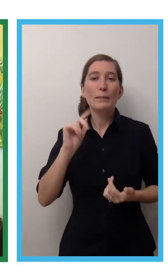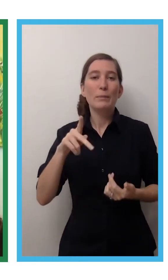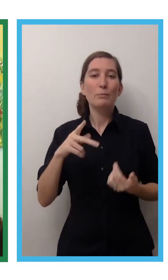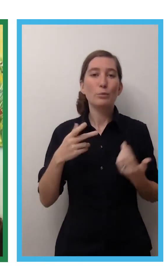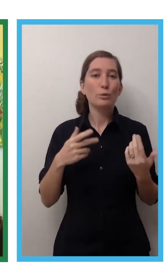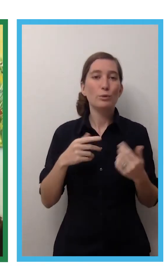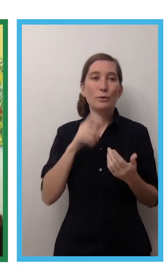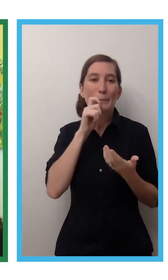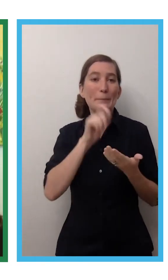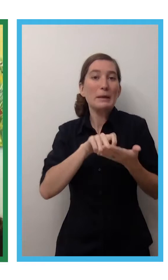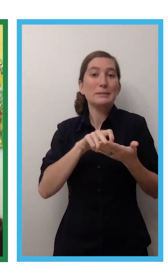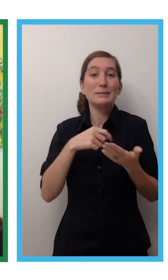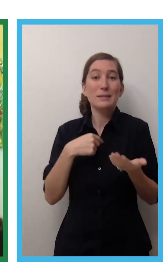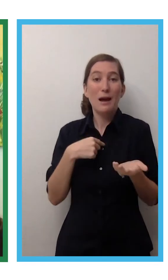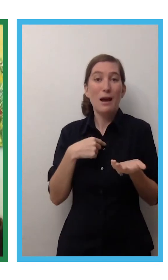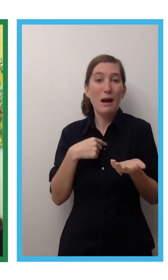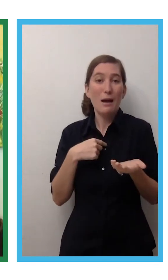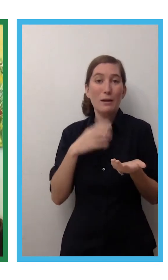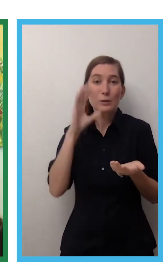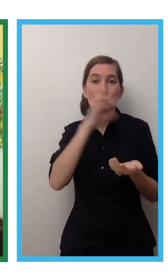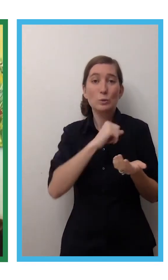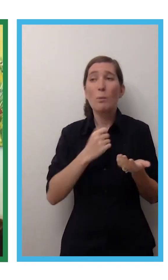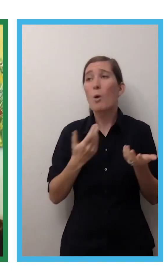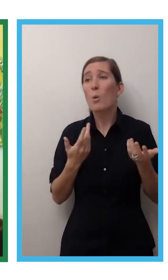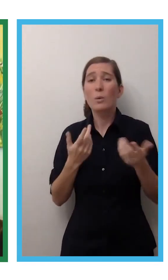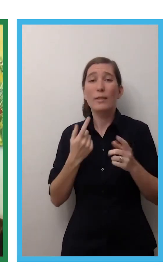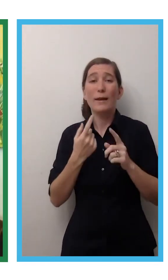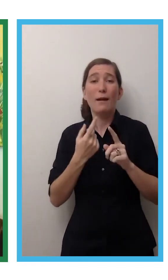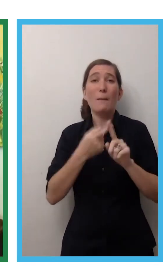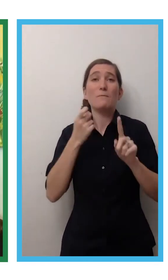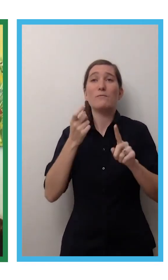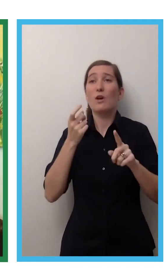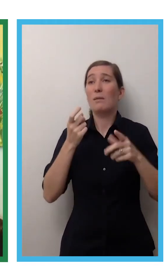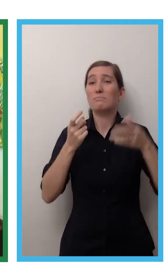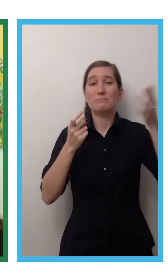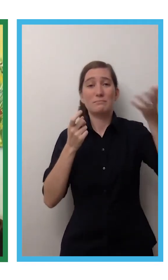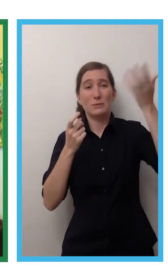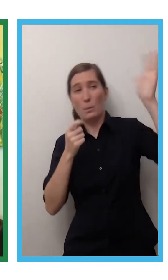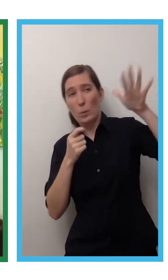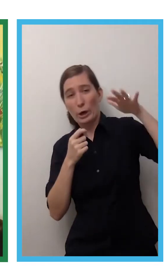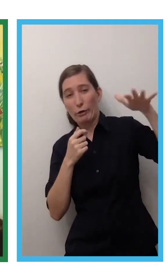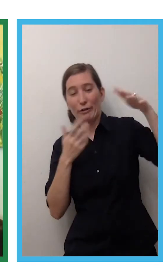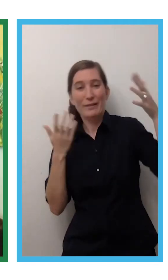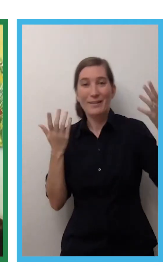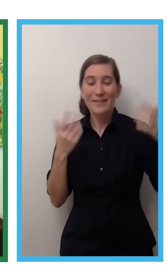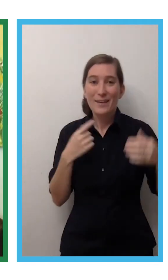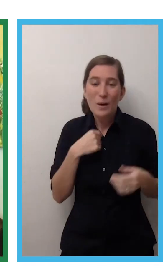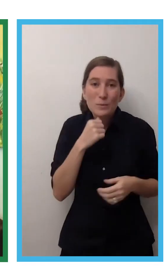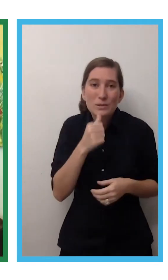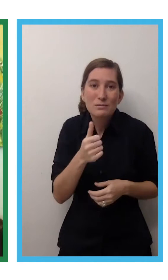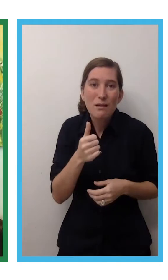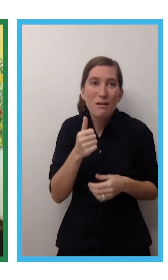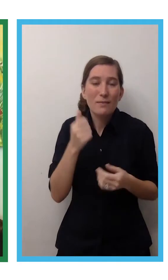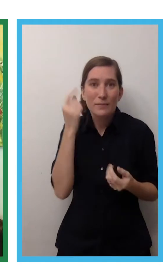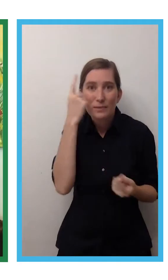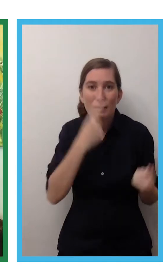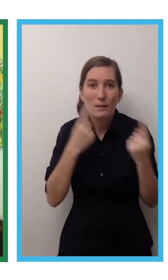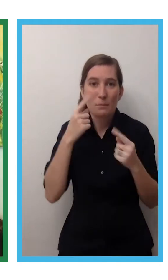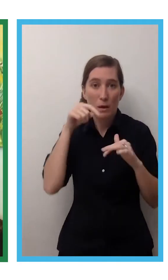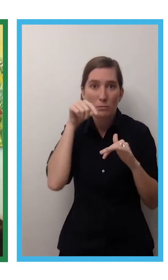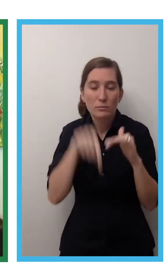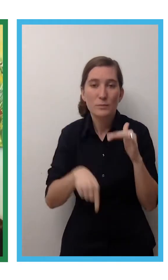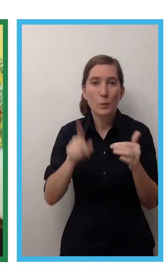enough organizations, that's a huge consideration. And so this is something I think that often suppliers don't necessarily